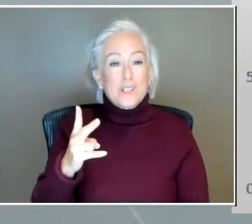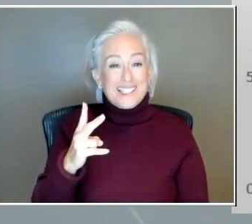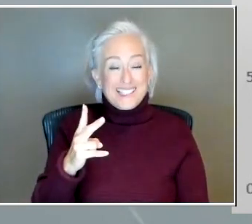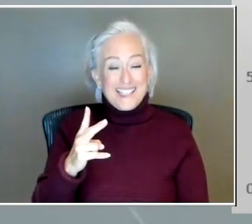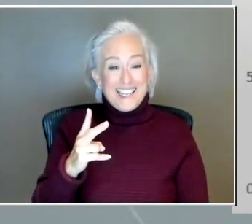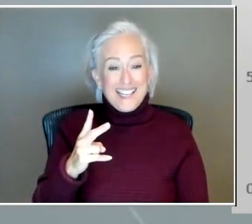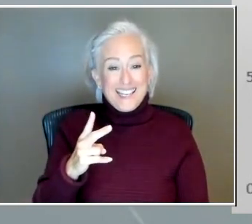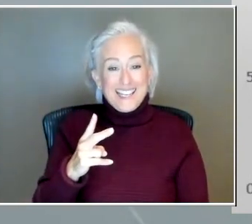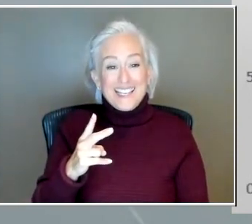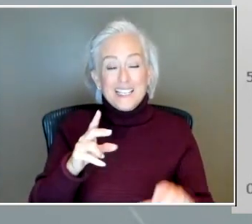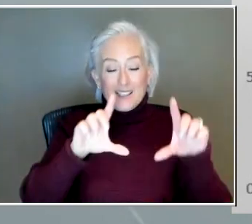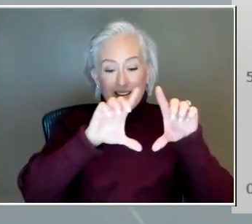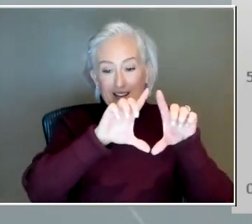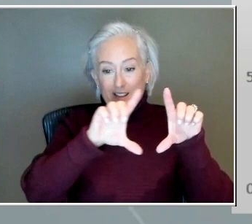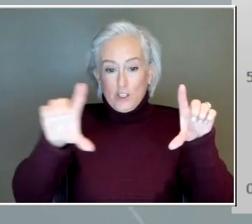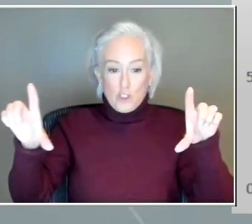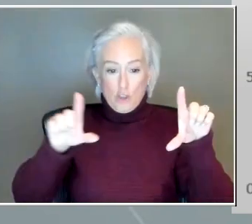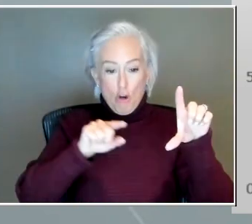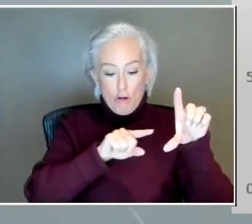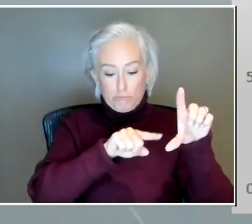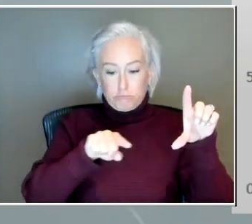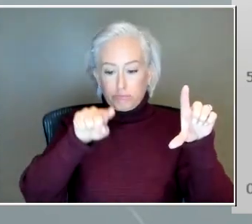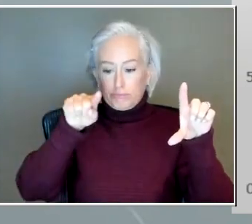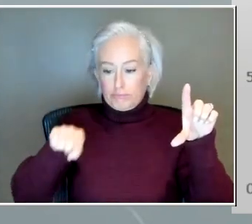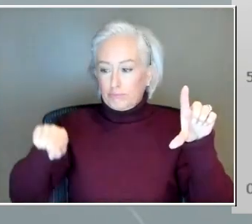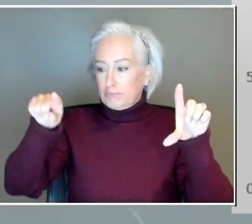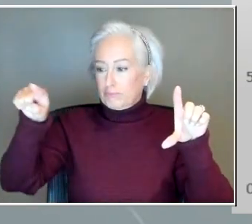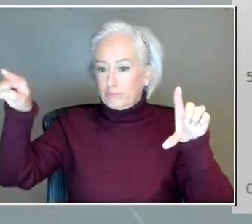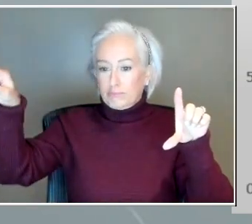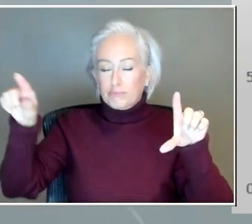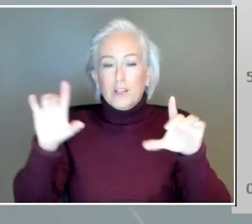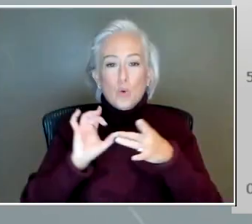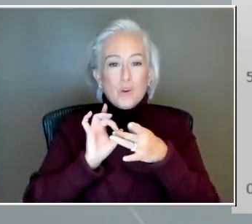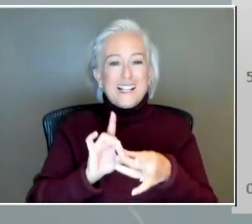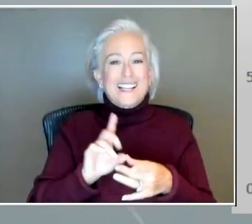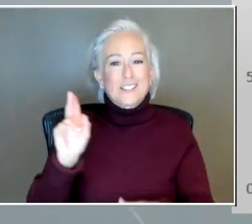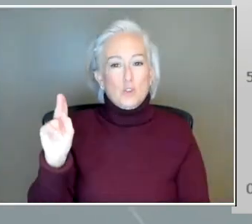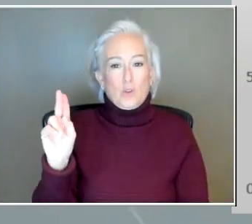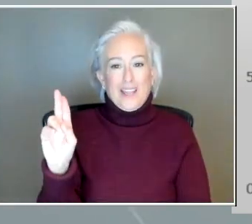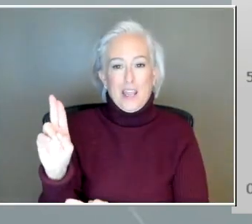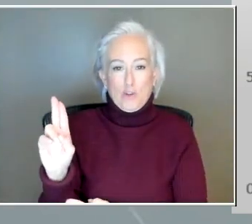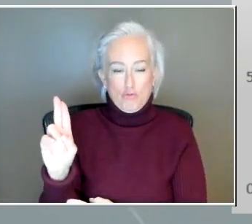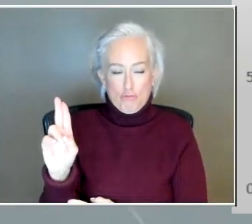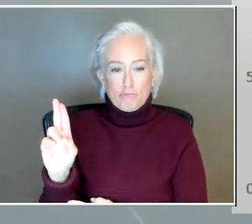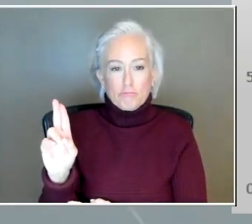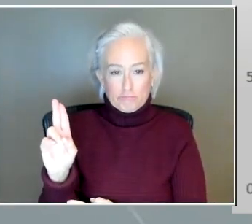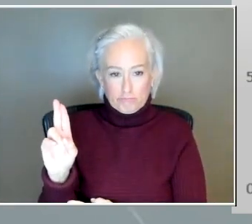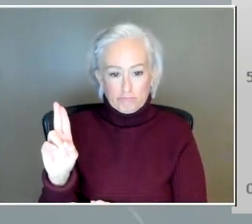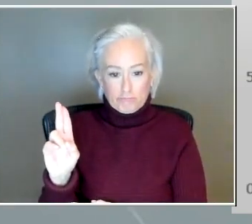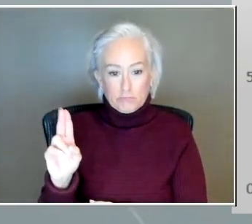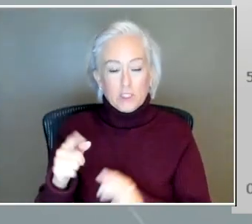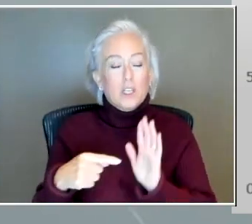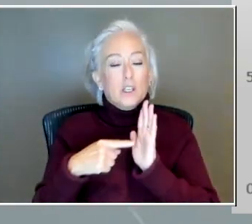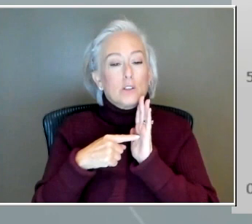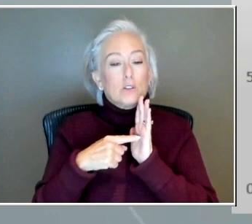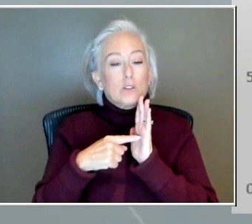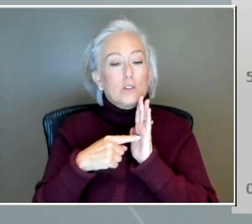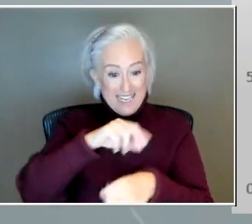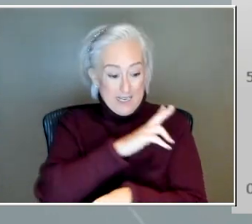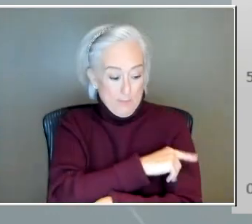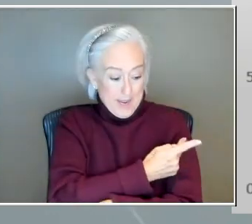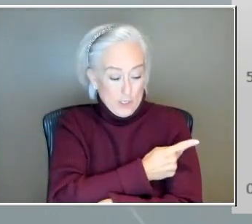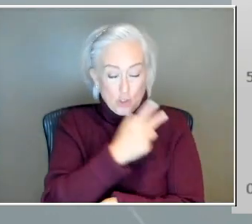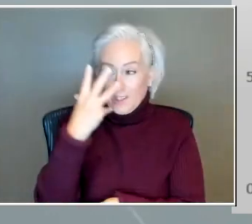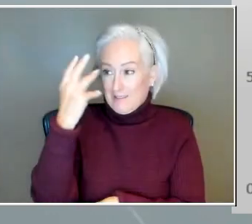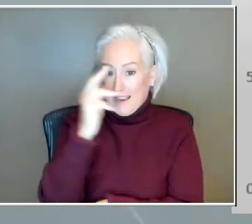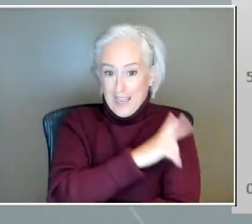the University of Kansas health system here. These are the inpatient and outpatient positive tests for influenza. And you